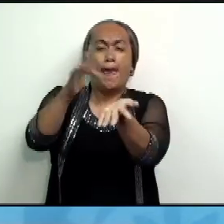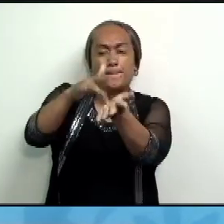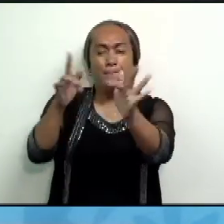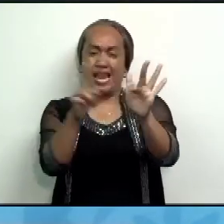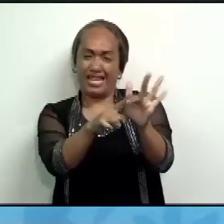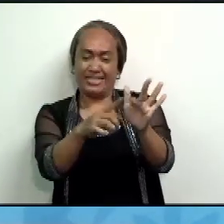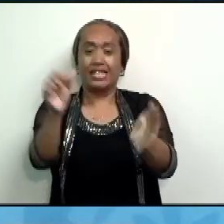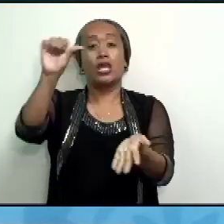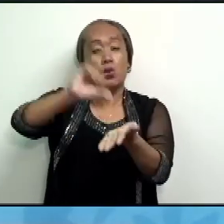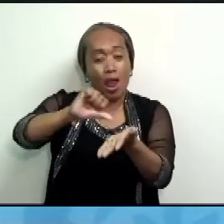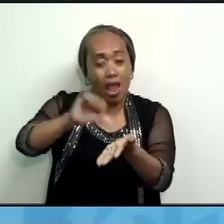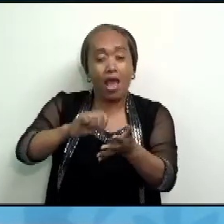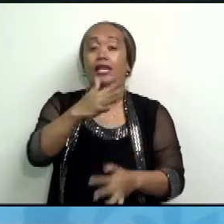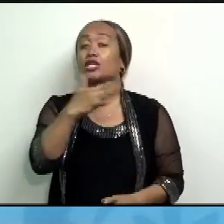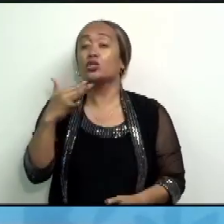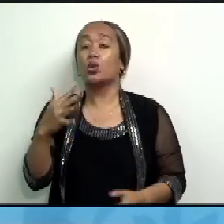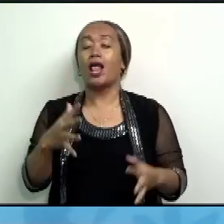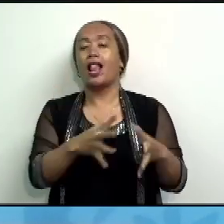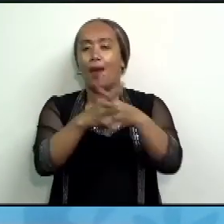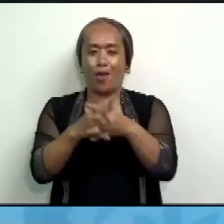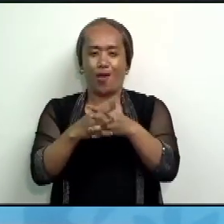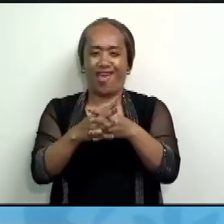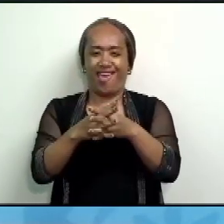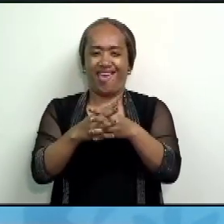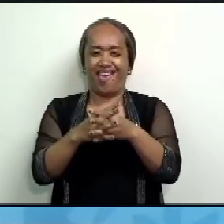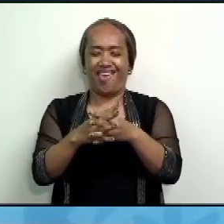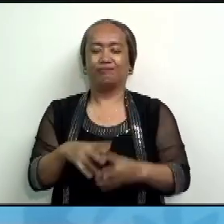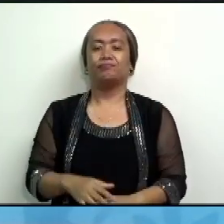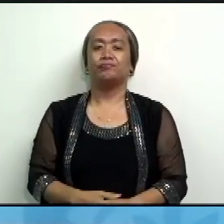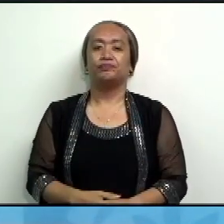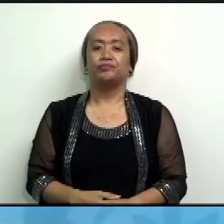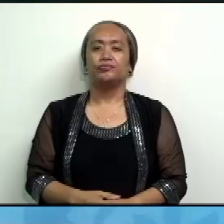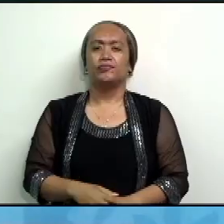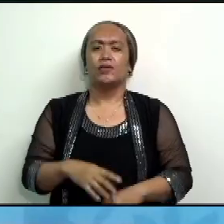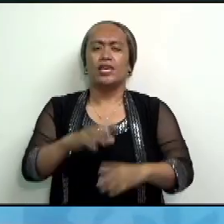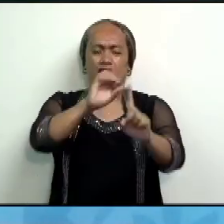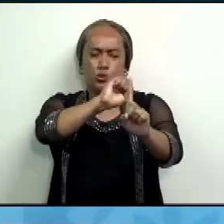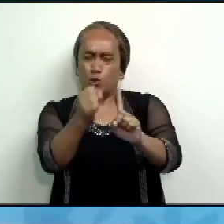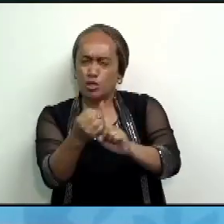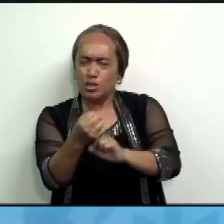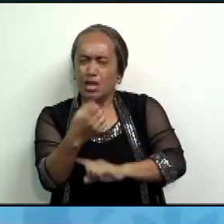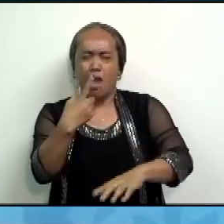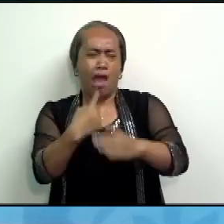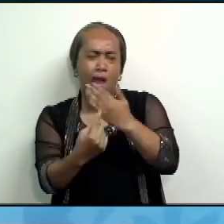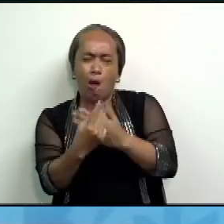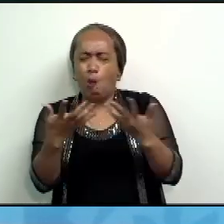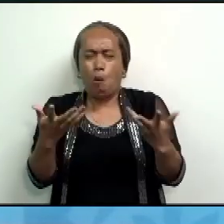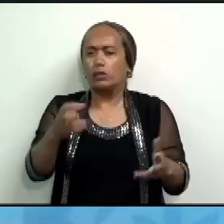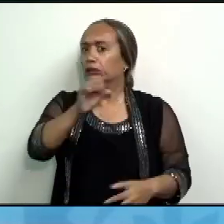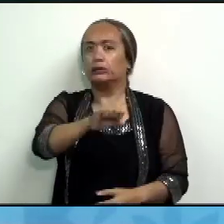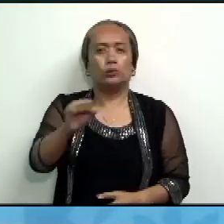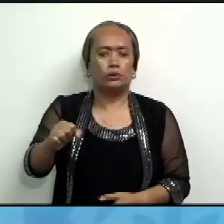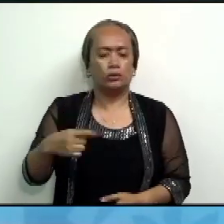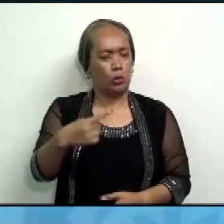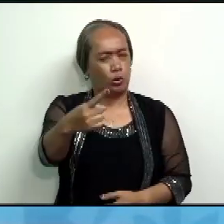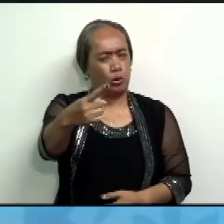involving Iran, Israel, and the United States. This situation is serious, and it may continue